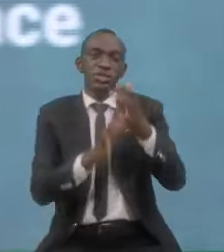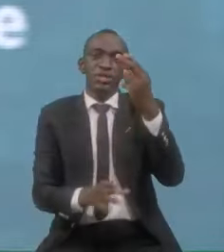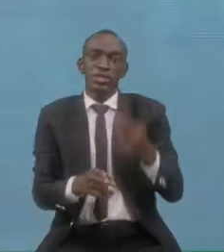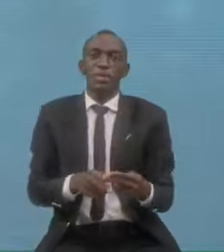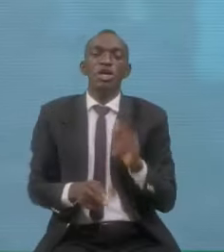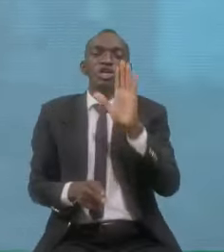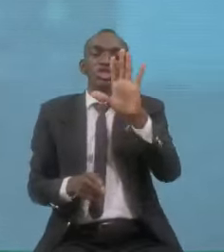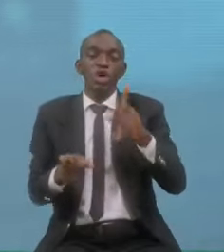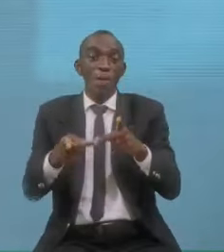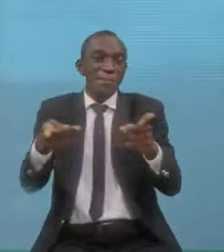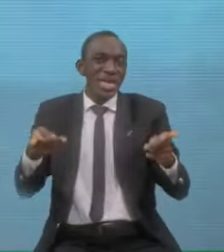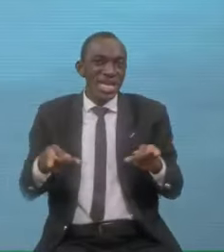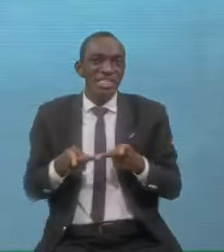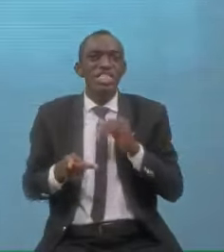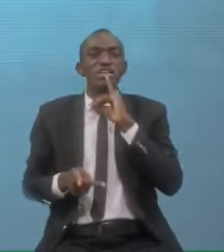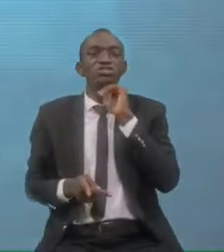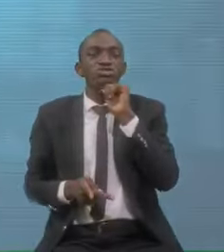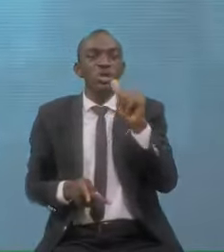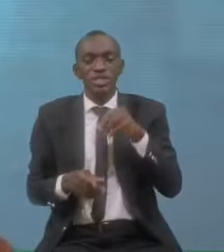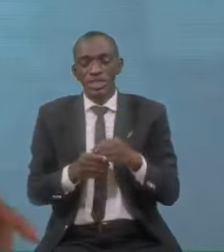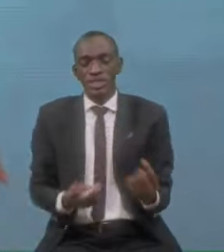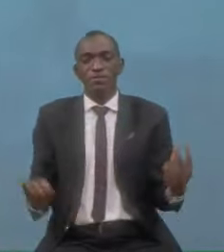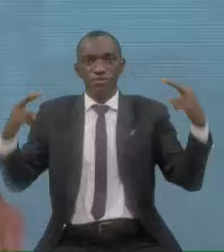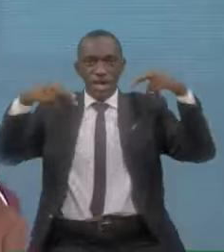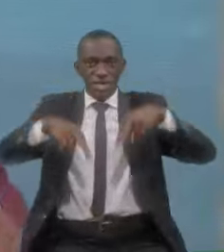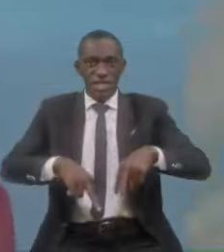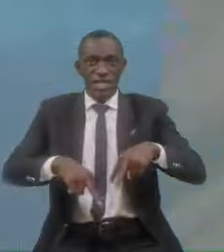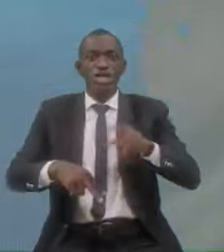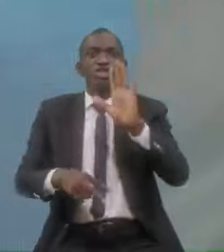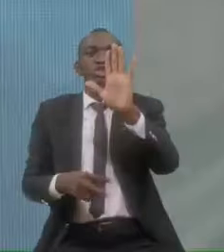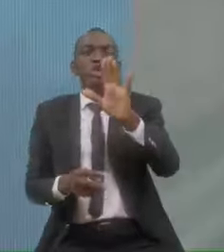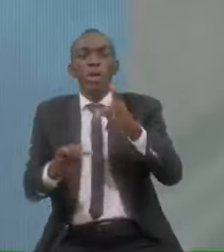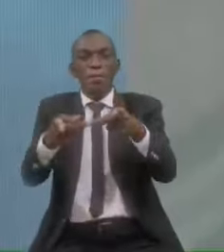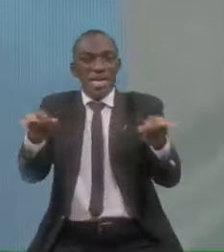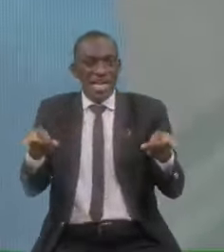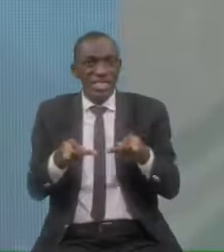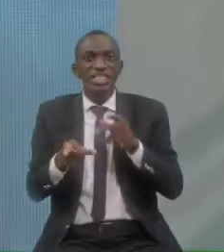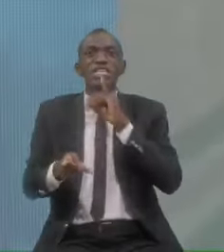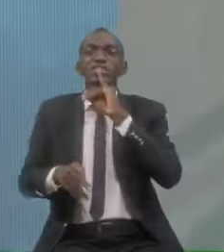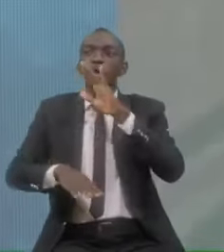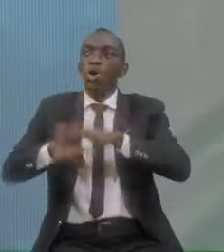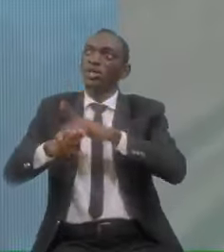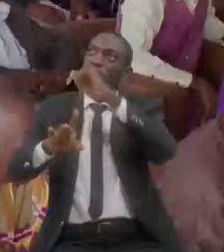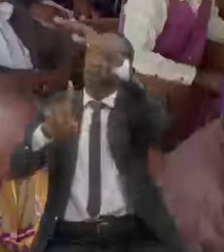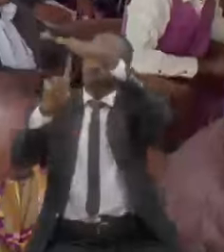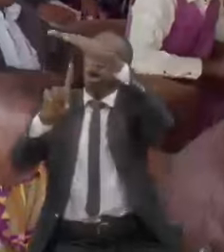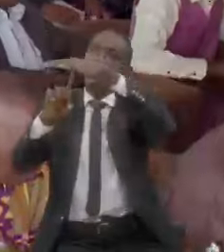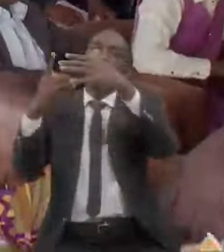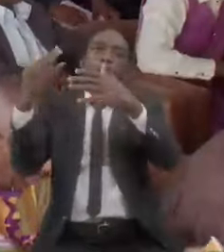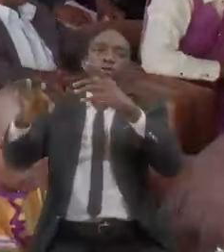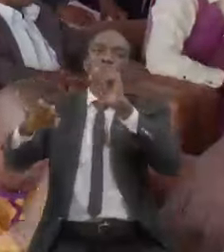is not in the valley. Your place is on the top of the mountain.